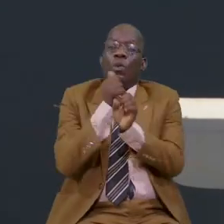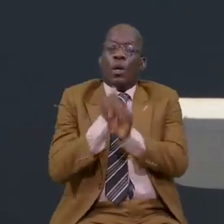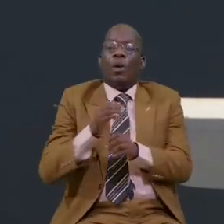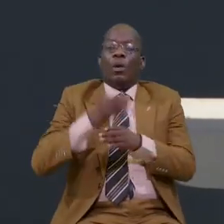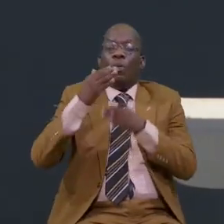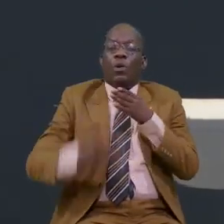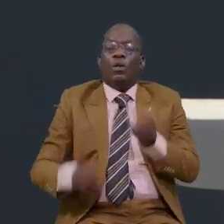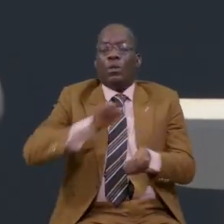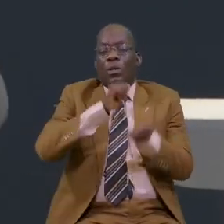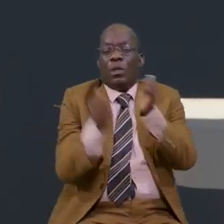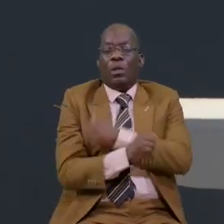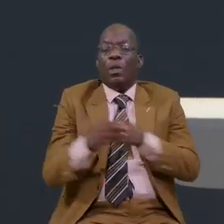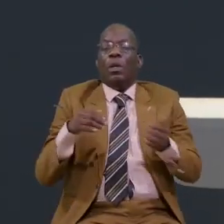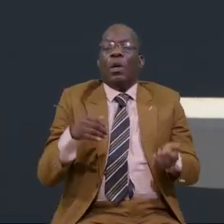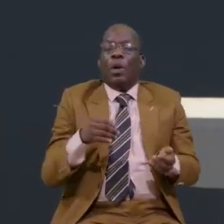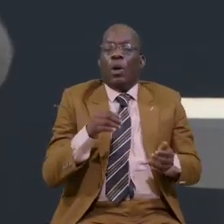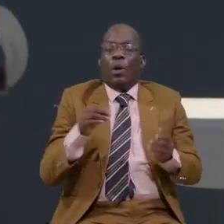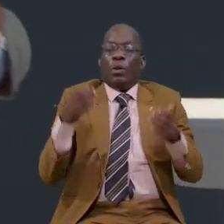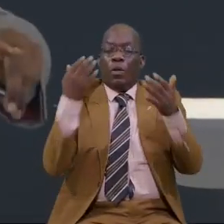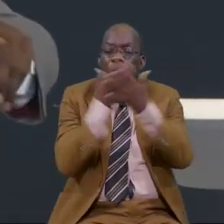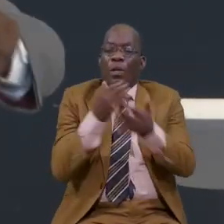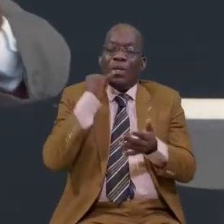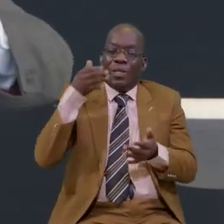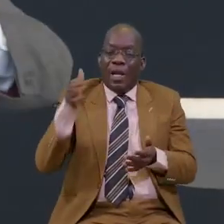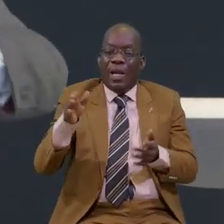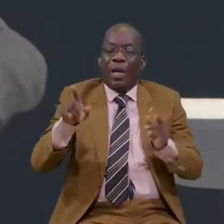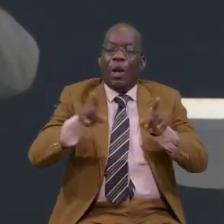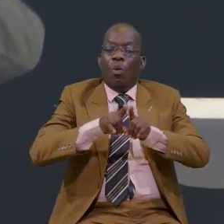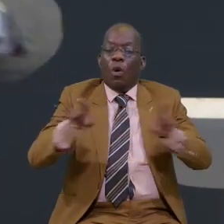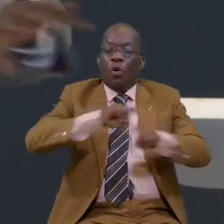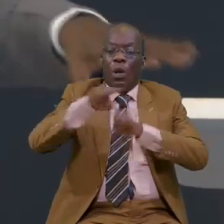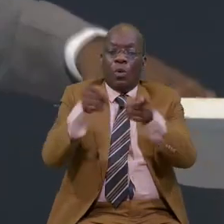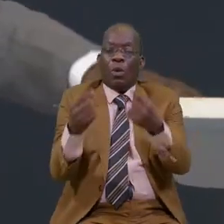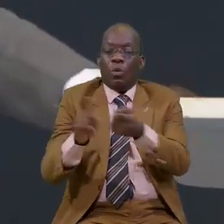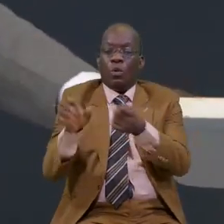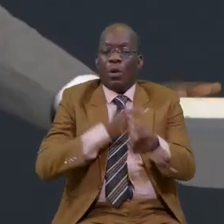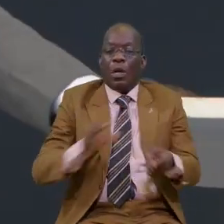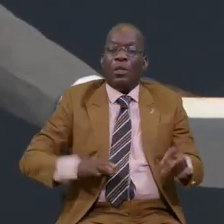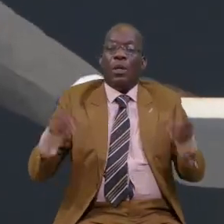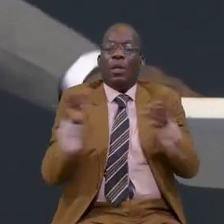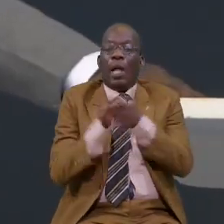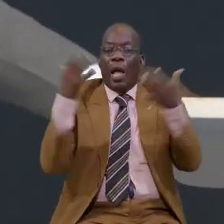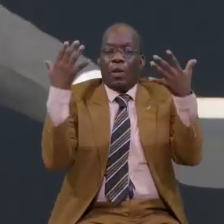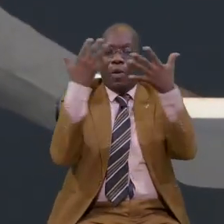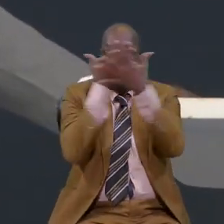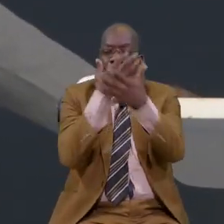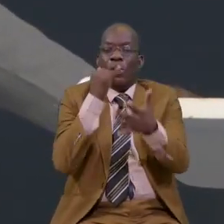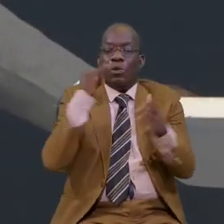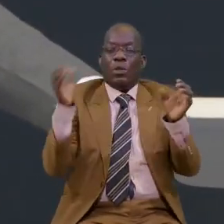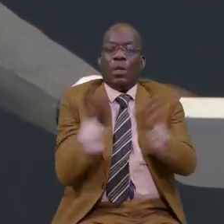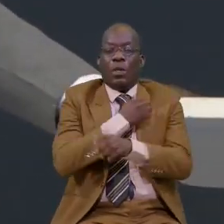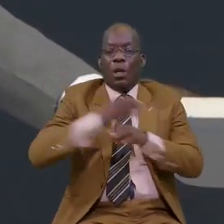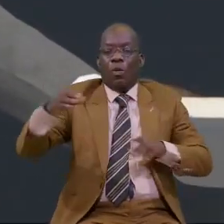to Christ, it says that veil is taken away in Christ. All the veil